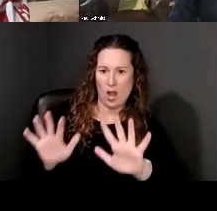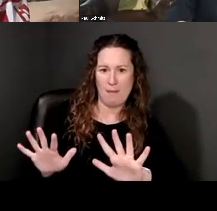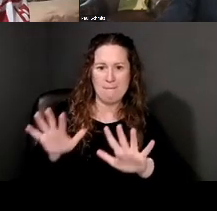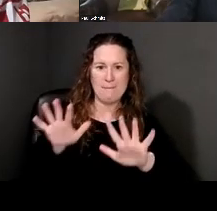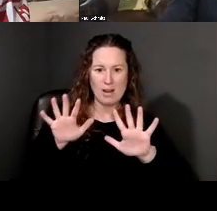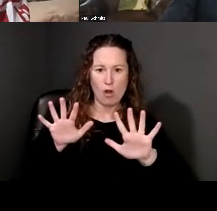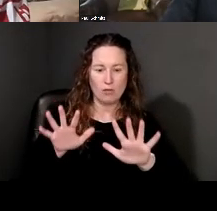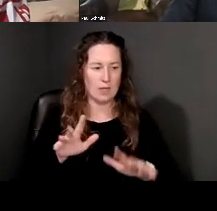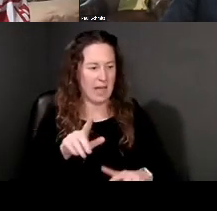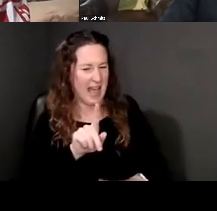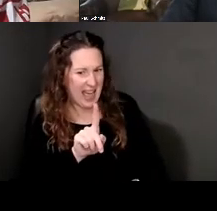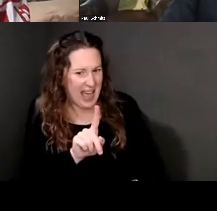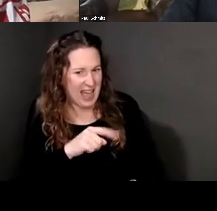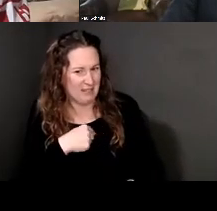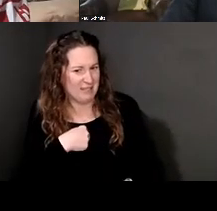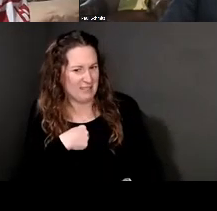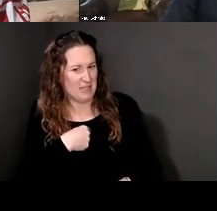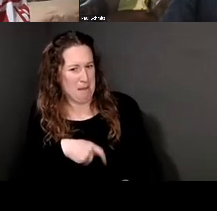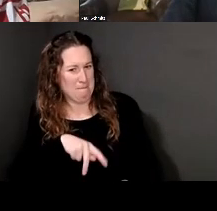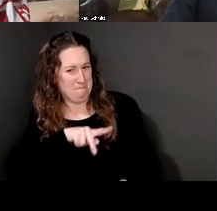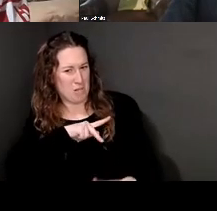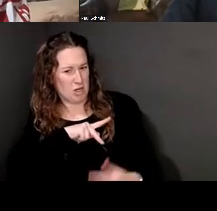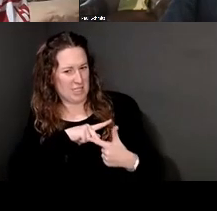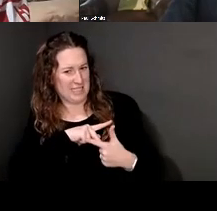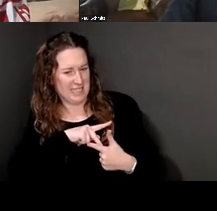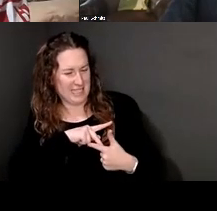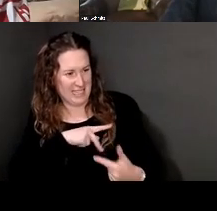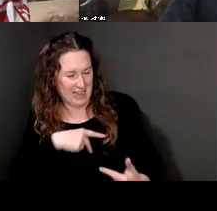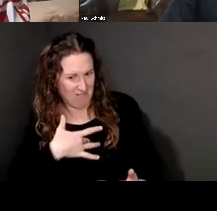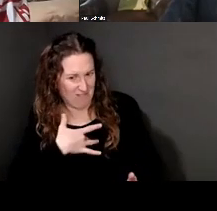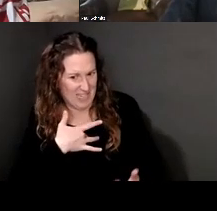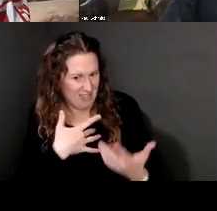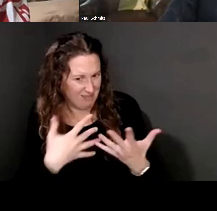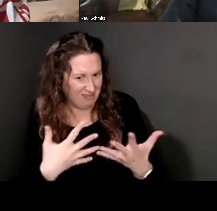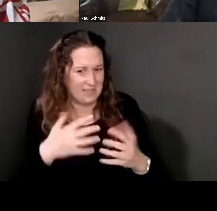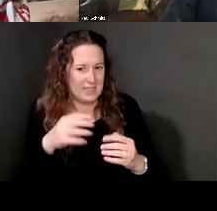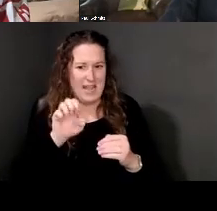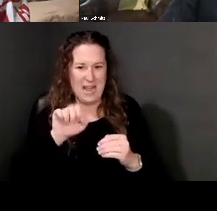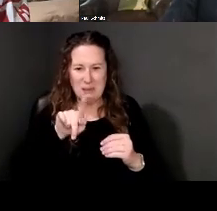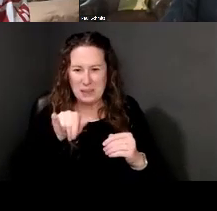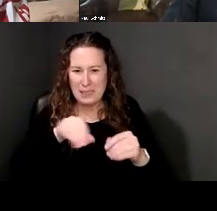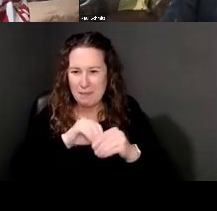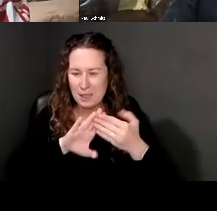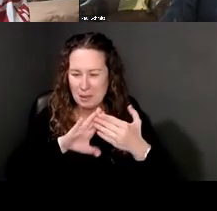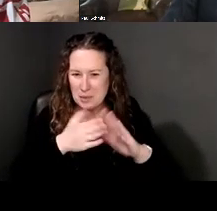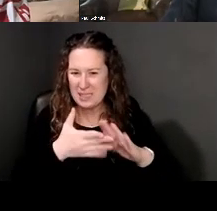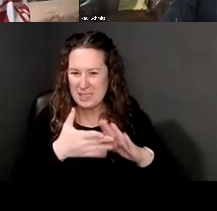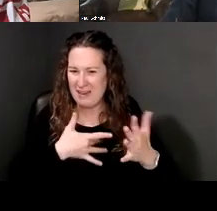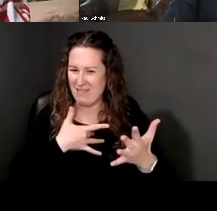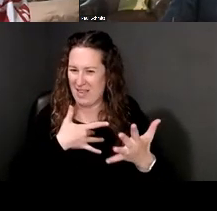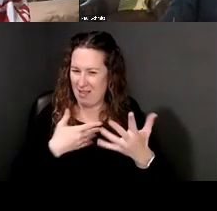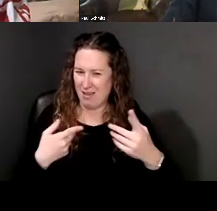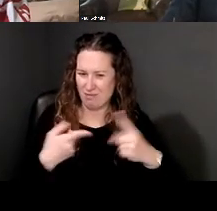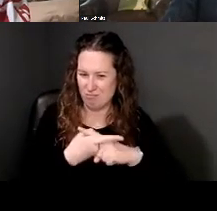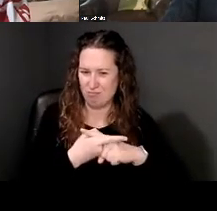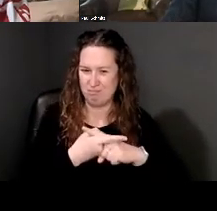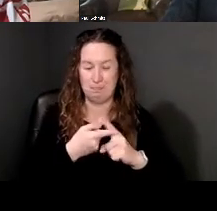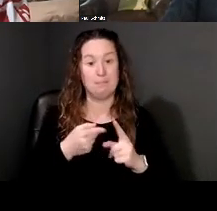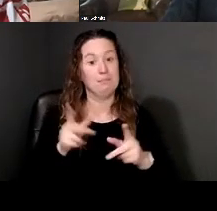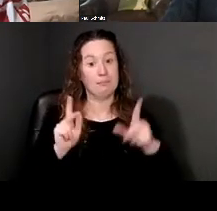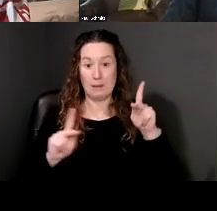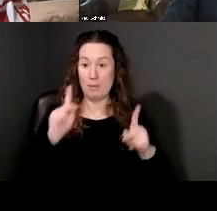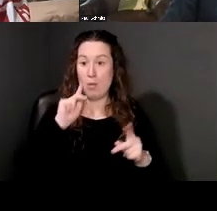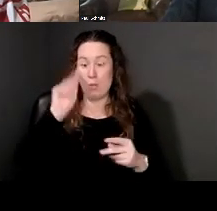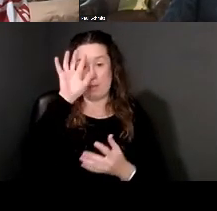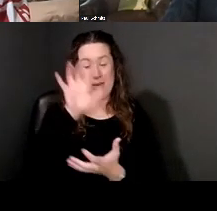how they do their personal work around equity in the same community. And I'm just saying that people get confused, right? If you're